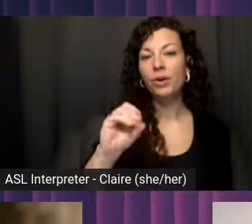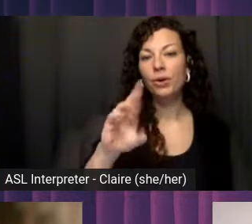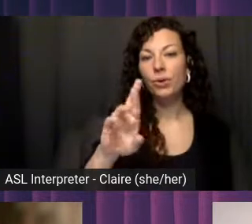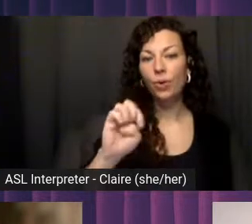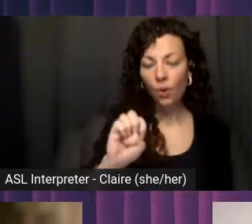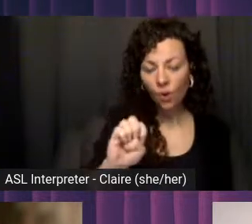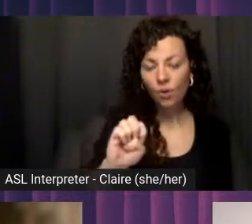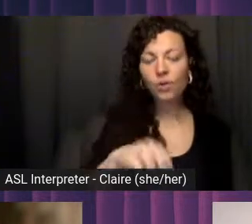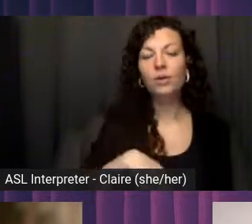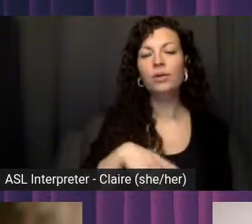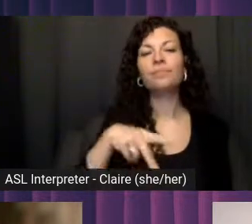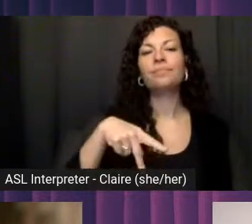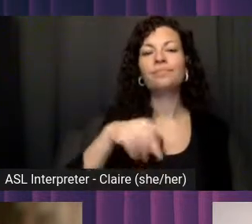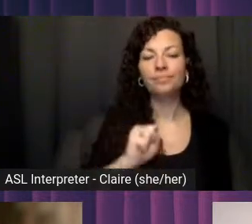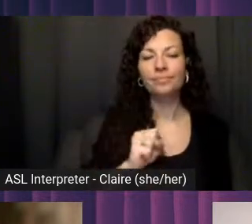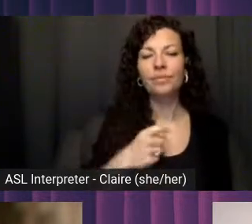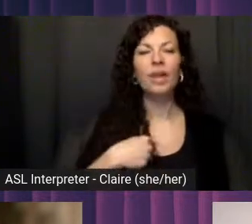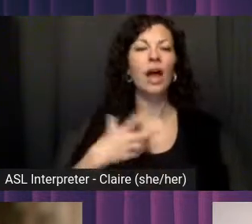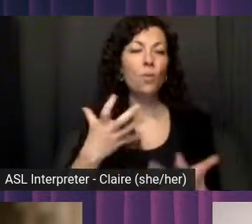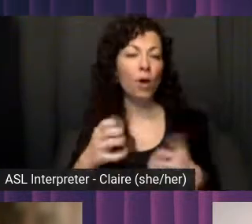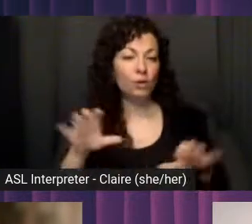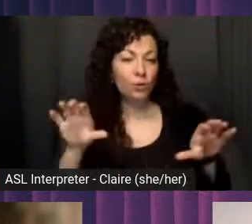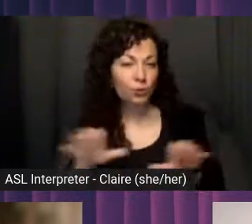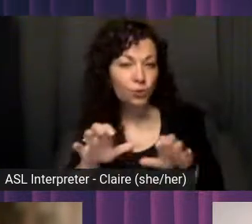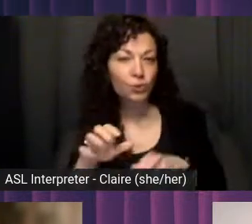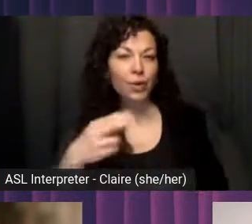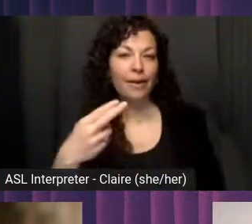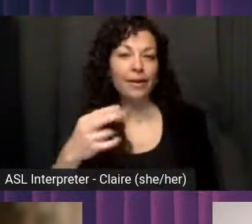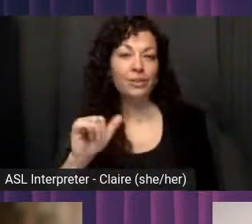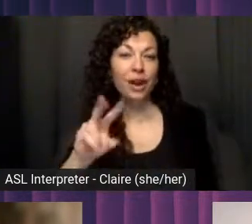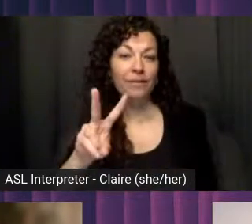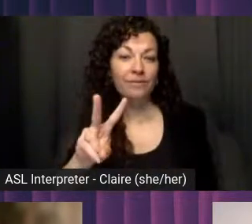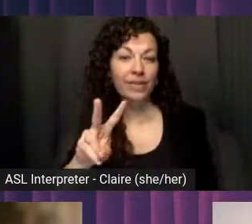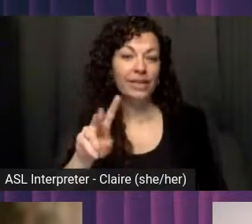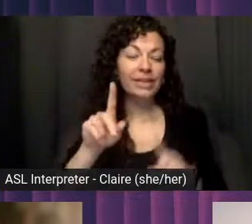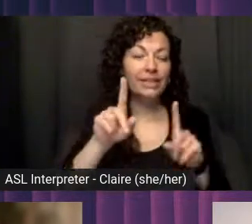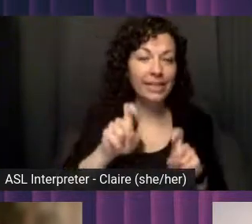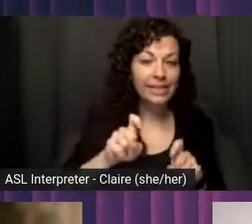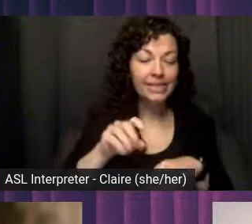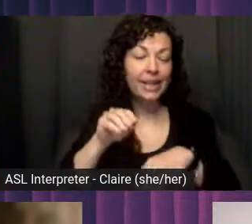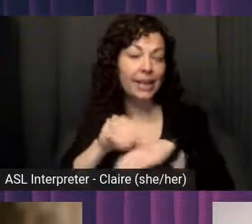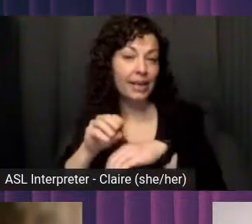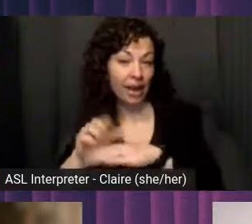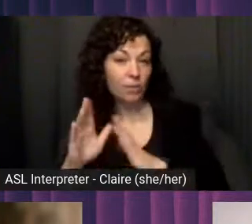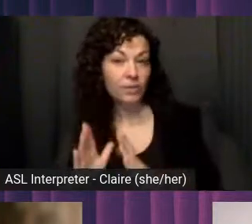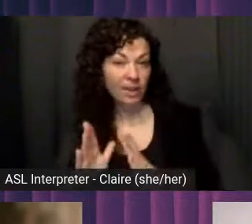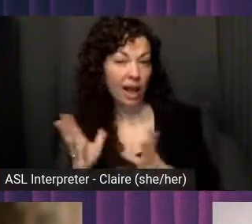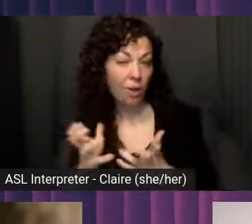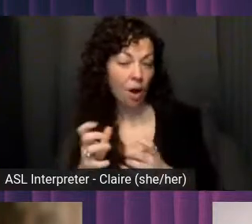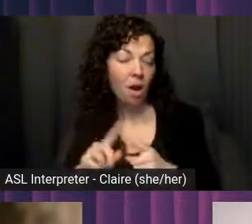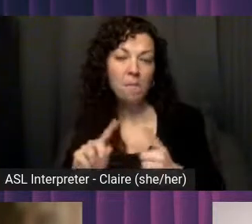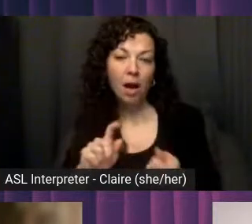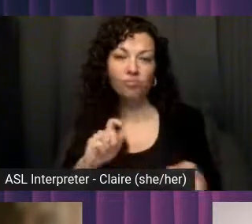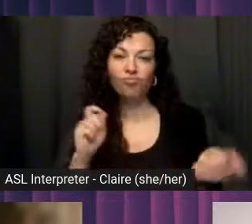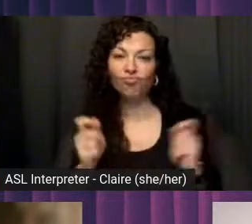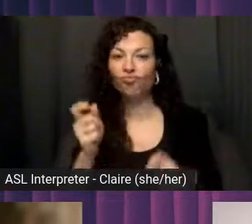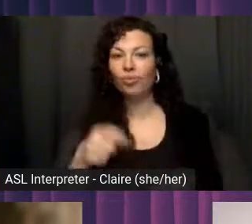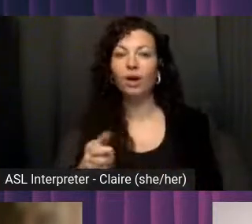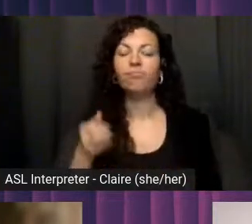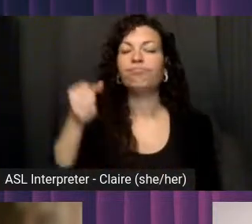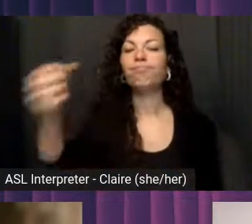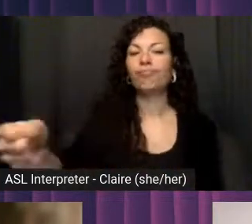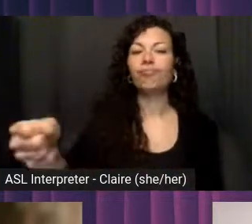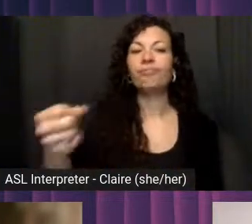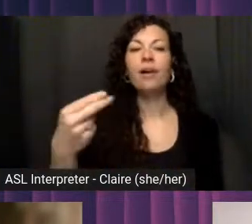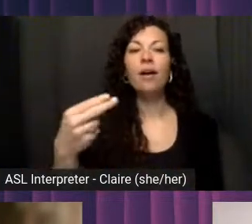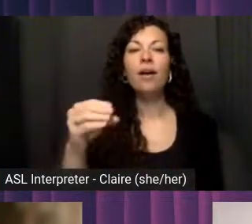counseling, and was placed in, instead of doing testing and counseling, I ended up in a hospice setting. And it